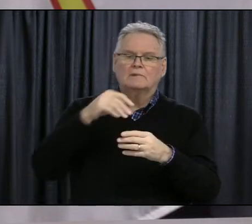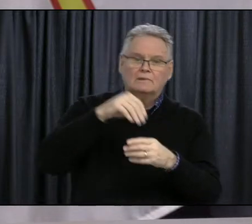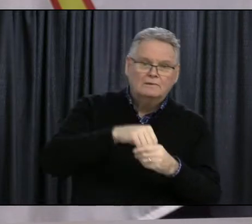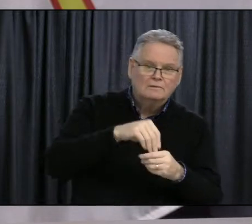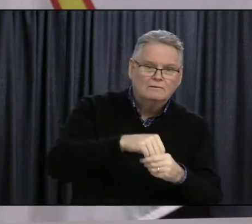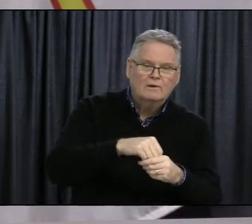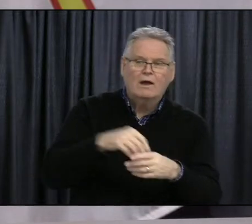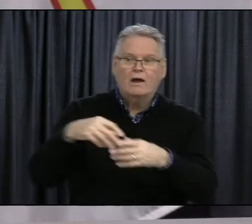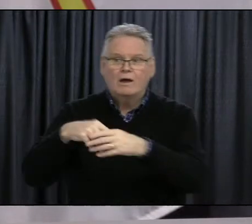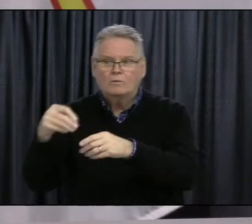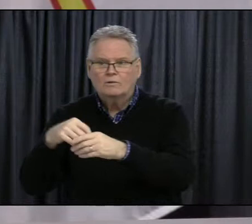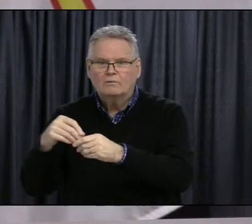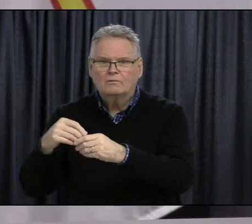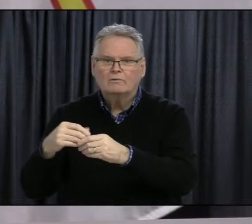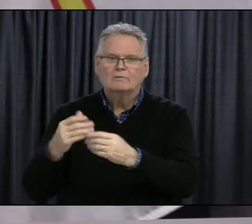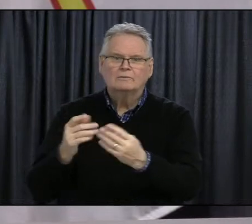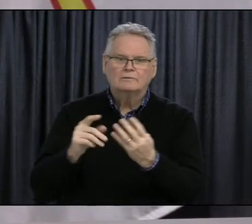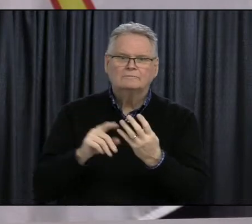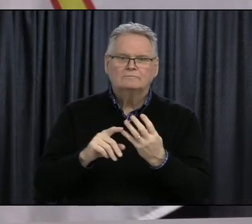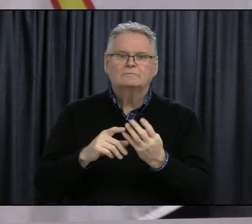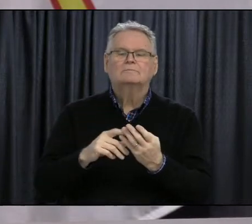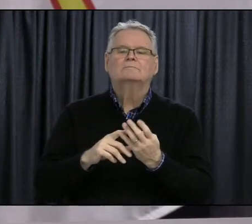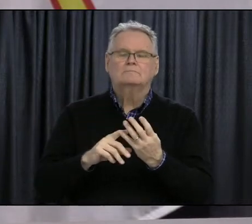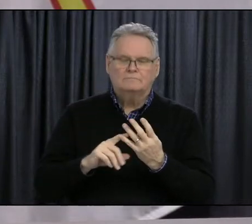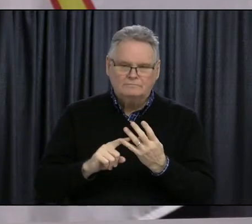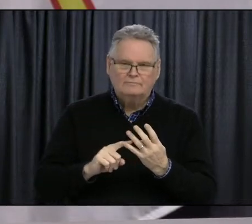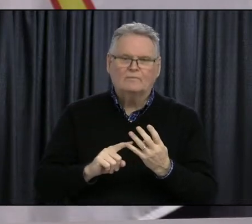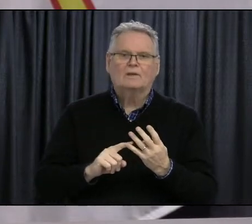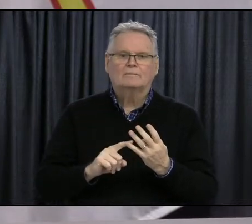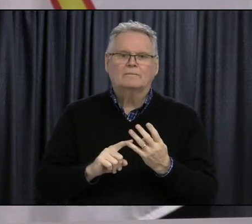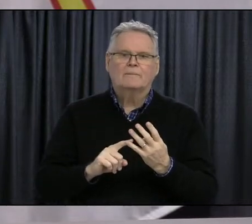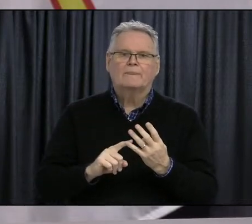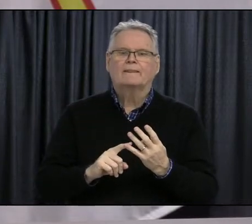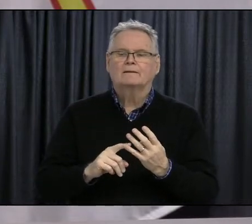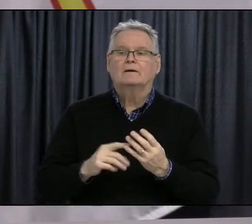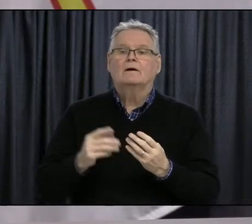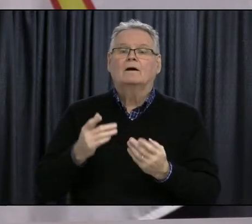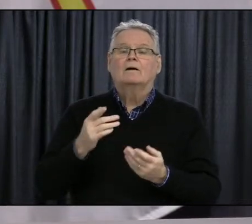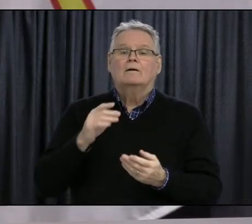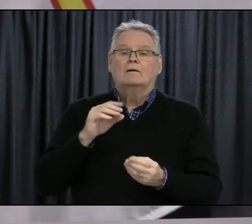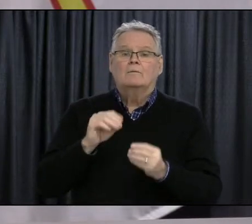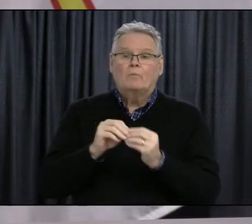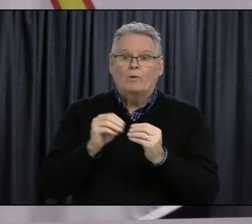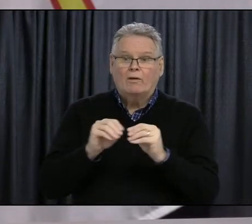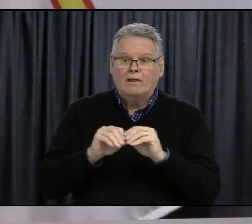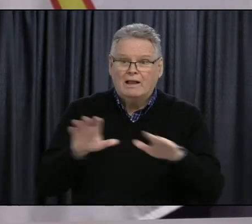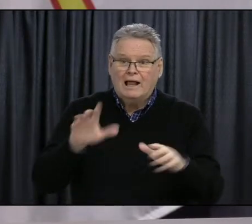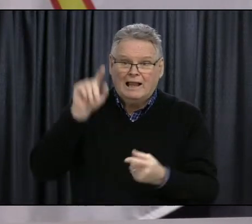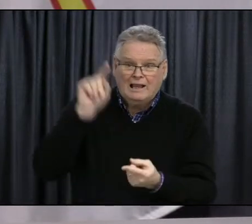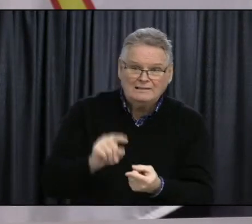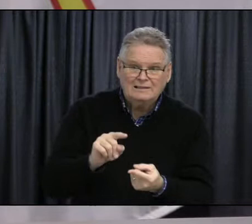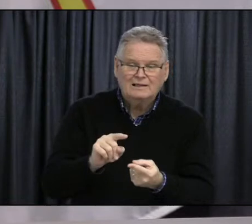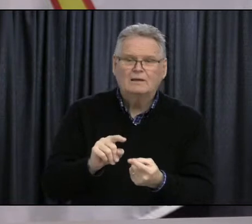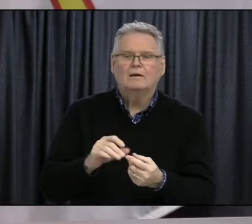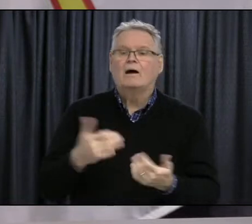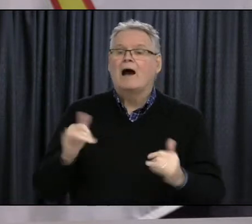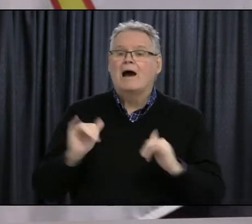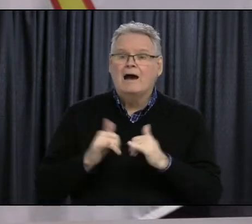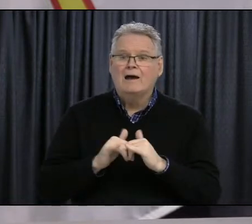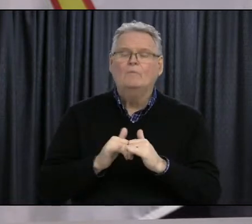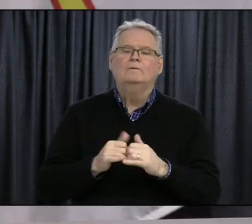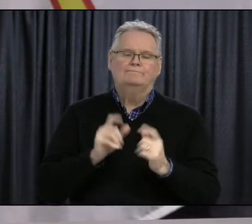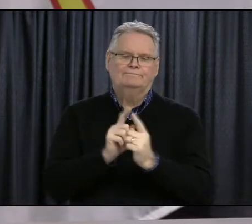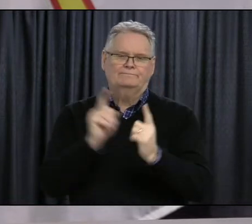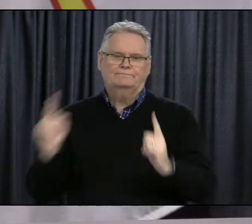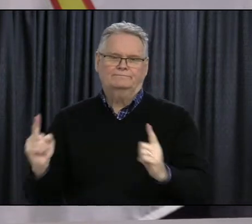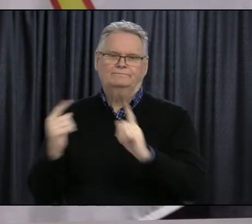are more risky than outdoor activities. Stay vigilant in applying your layers of protection, particularly when you are in public places or